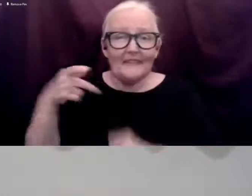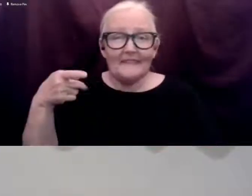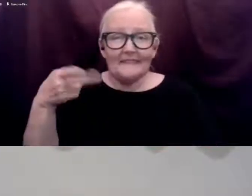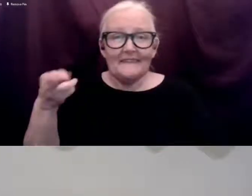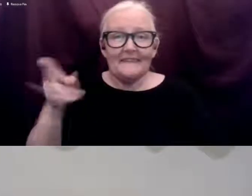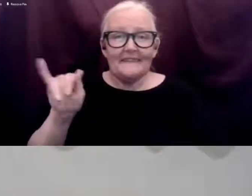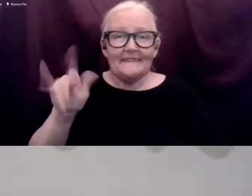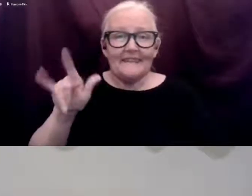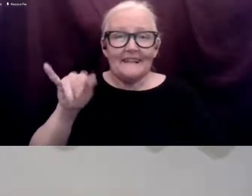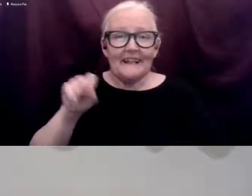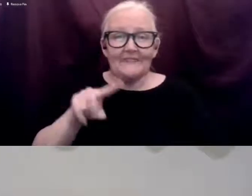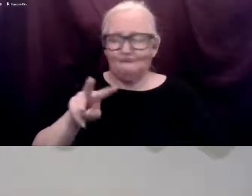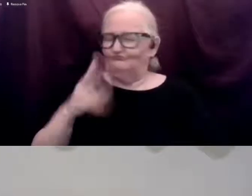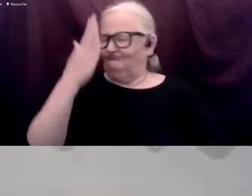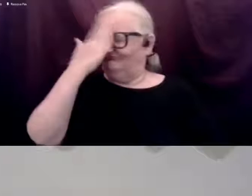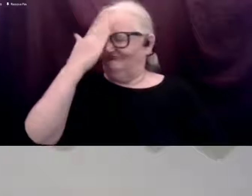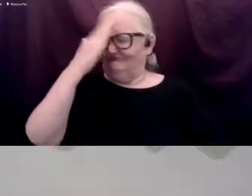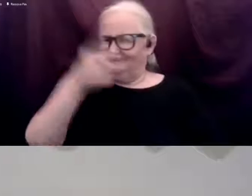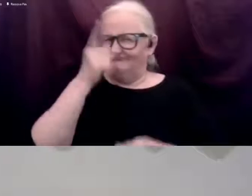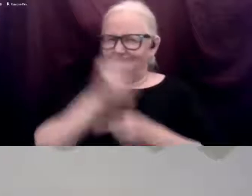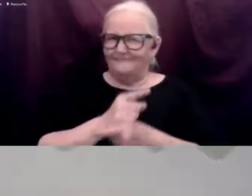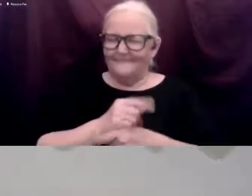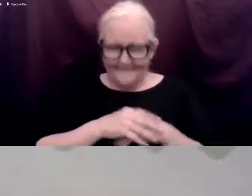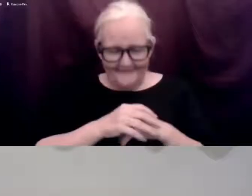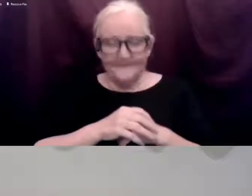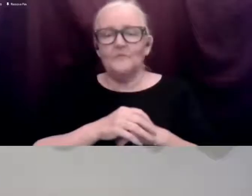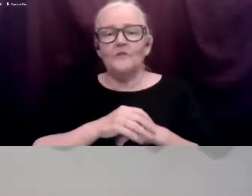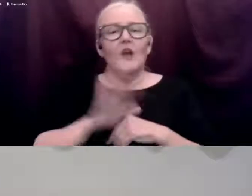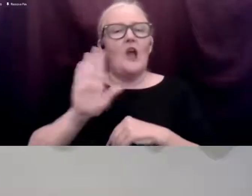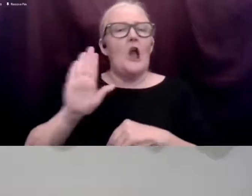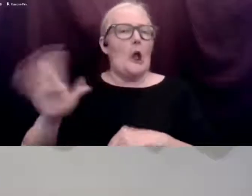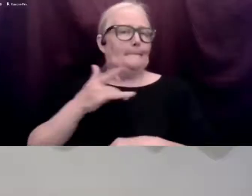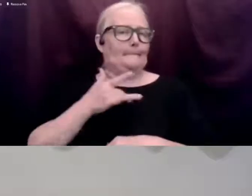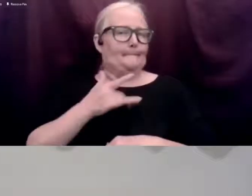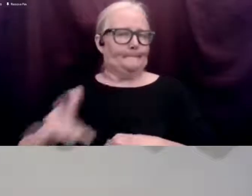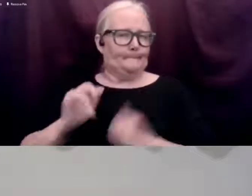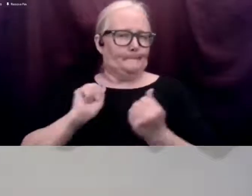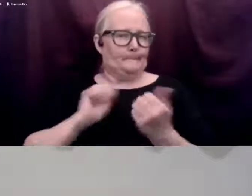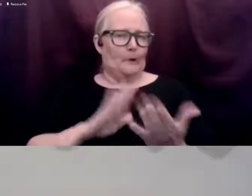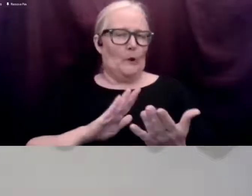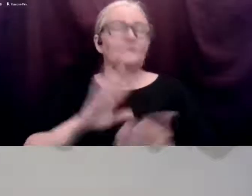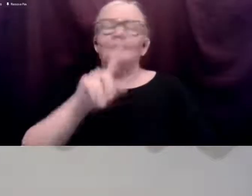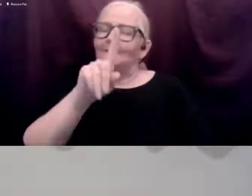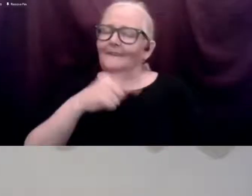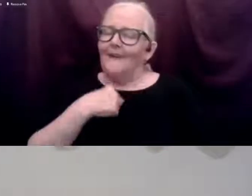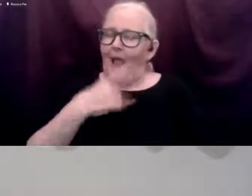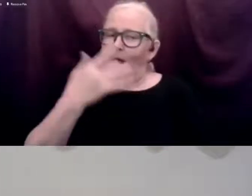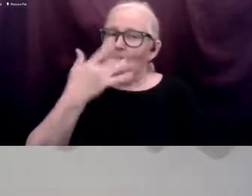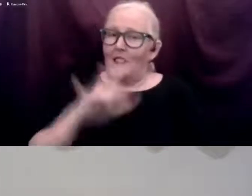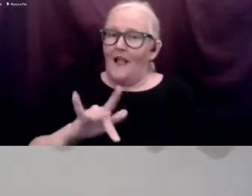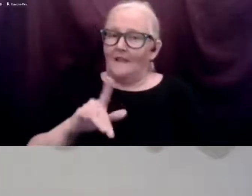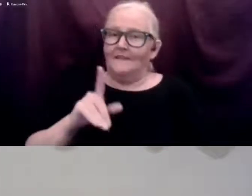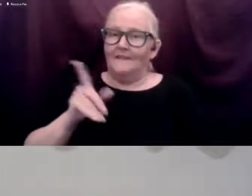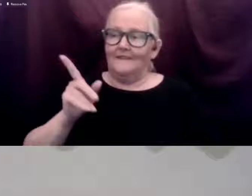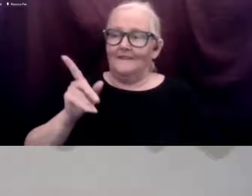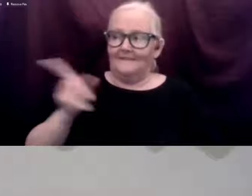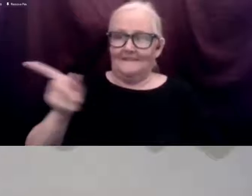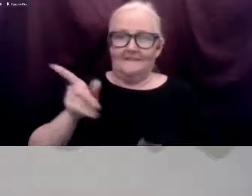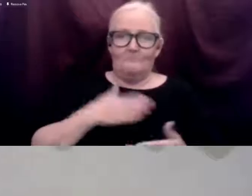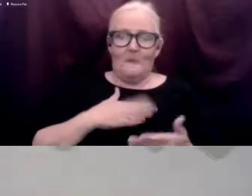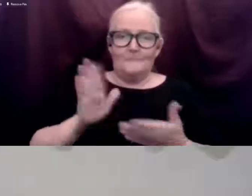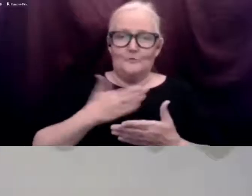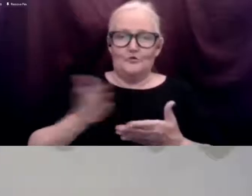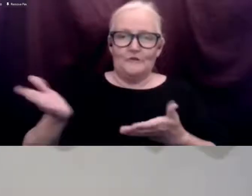has always been her MO, and I've been so fortunate to have a musical partner on staff who is so collaborative,